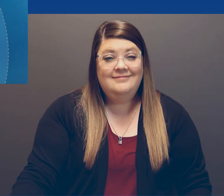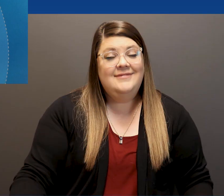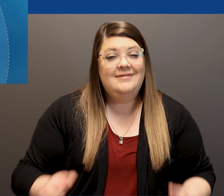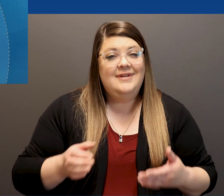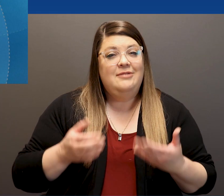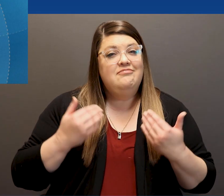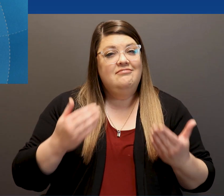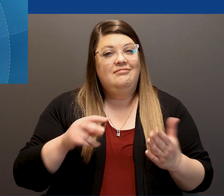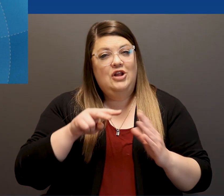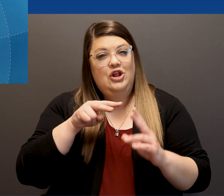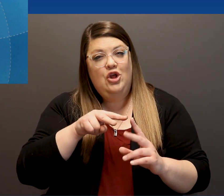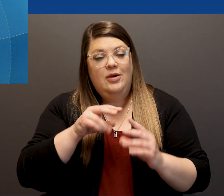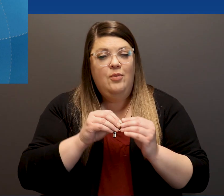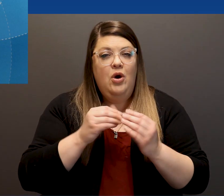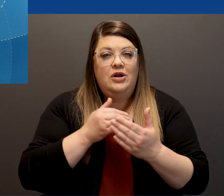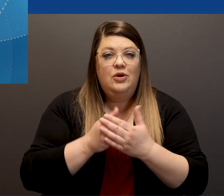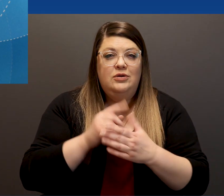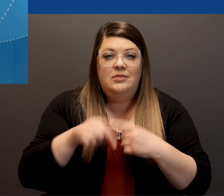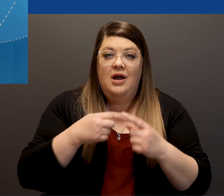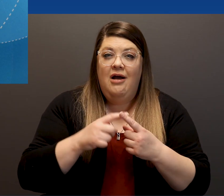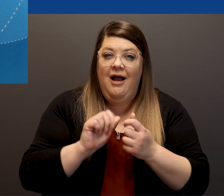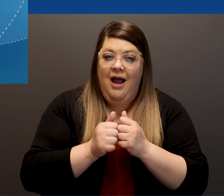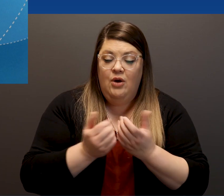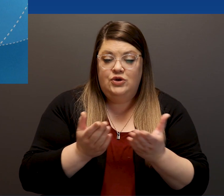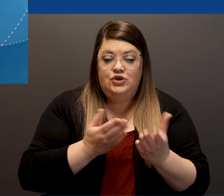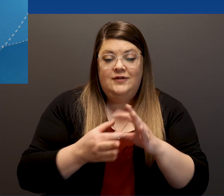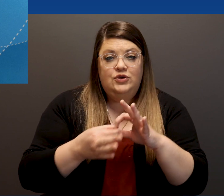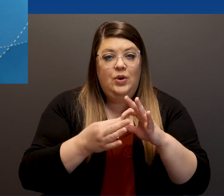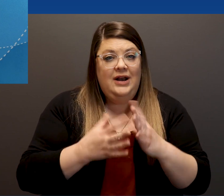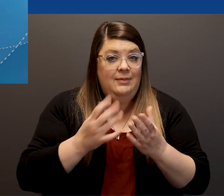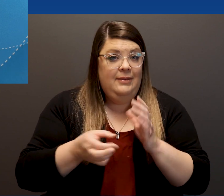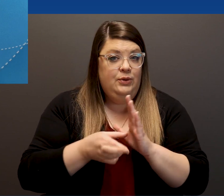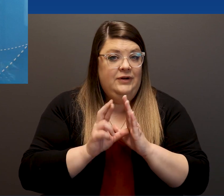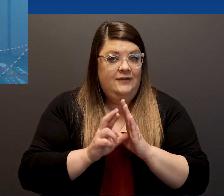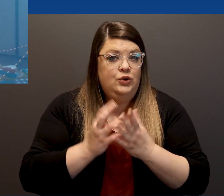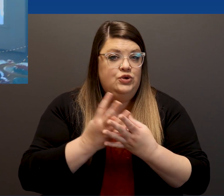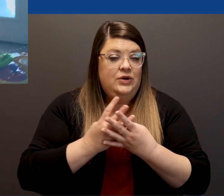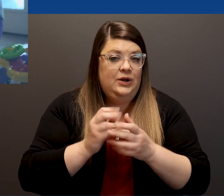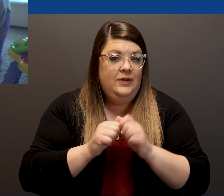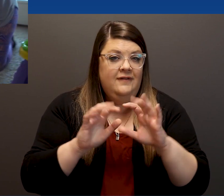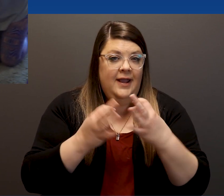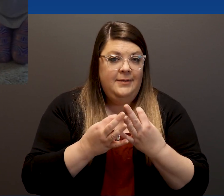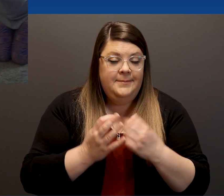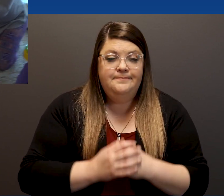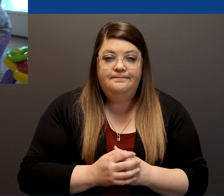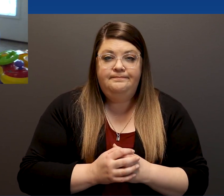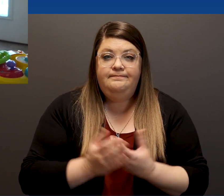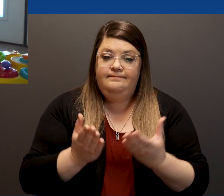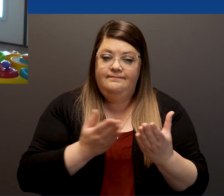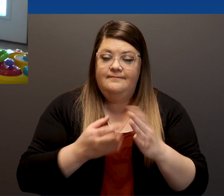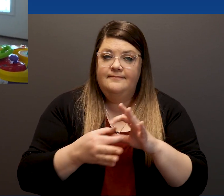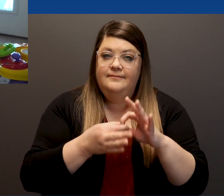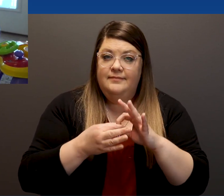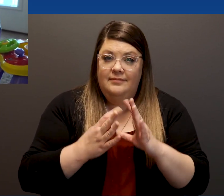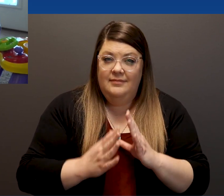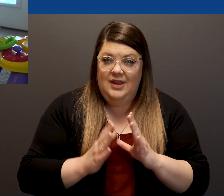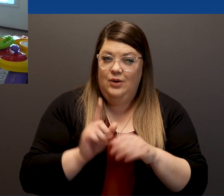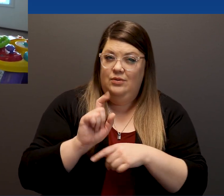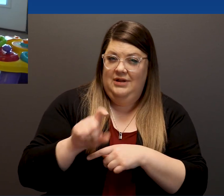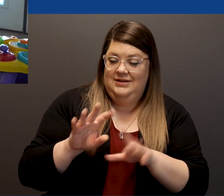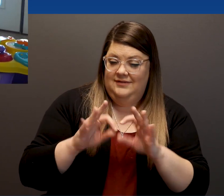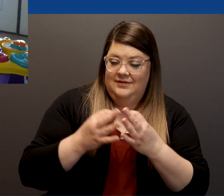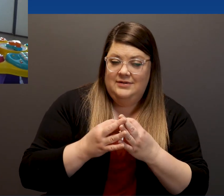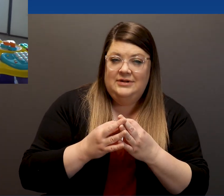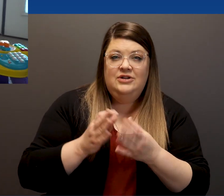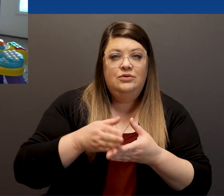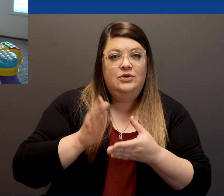Let's take a closer look at how a service coordinator may review a screening with a family. The service coordinator will ask the family to